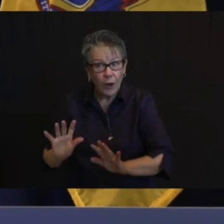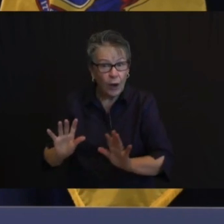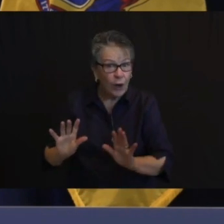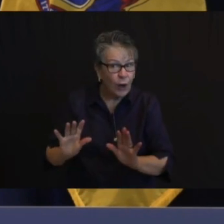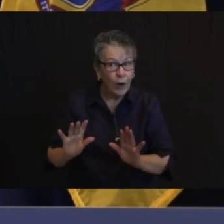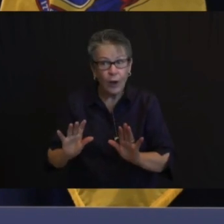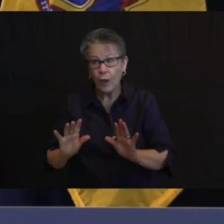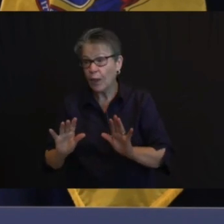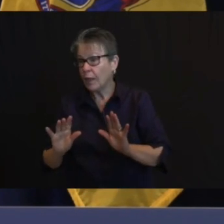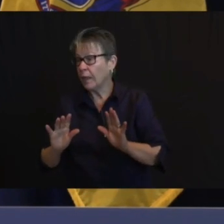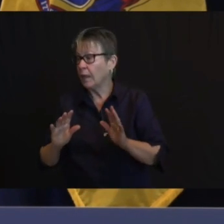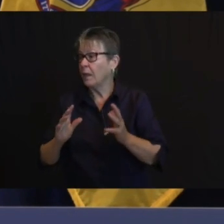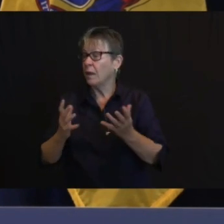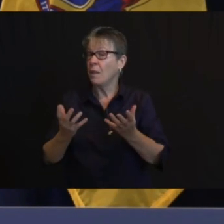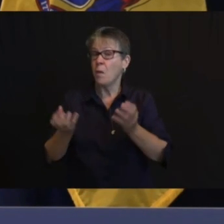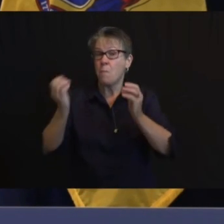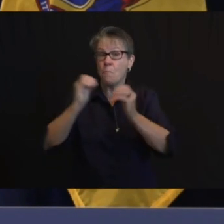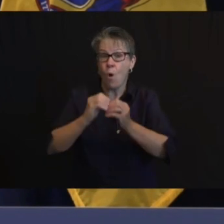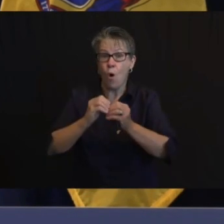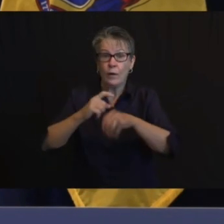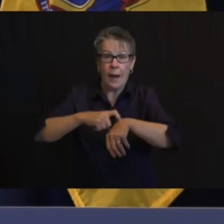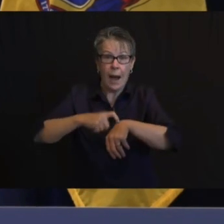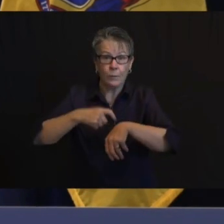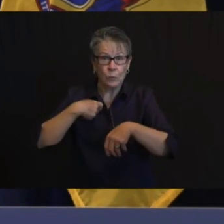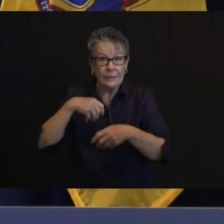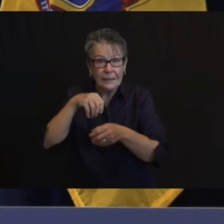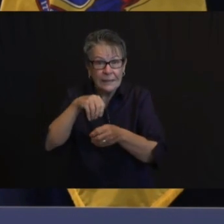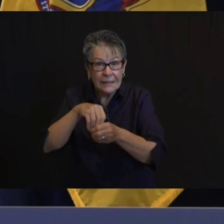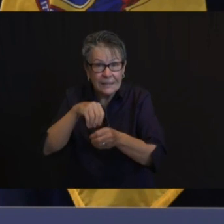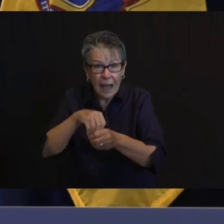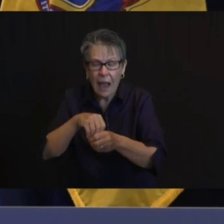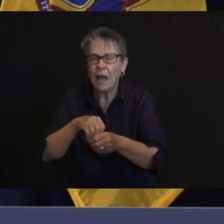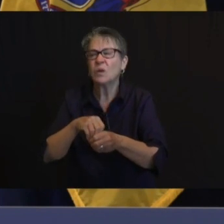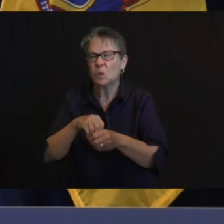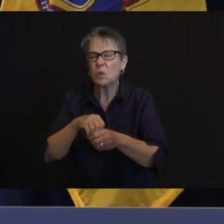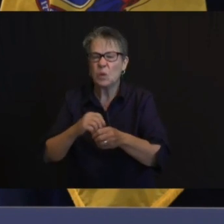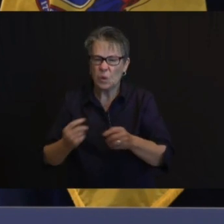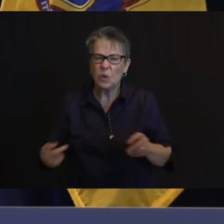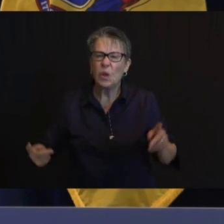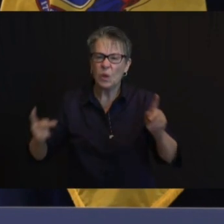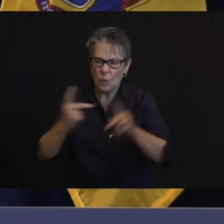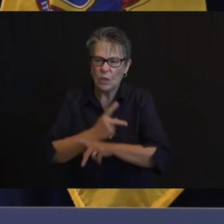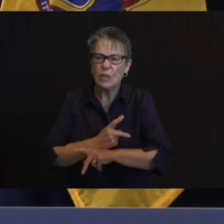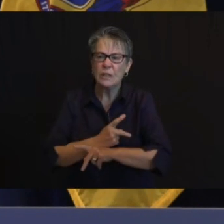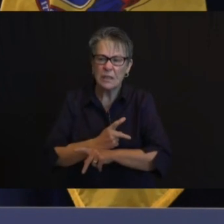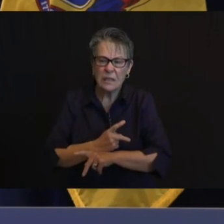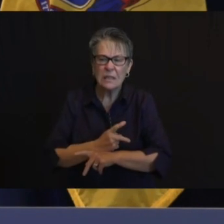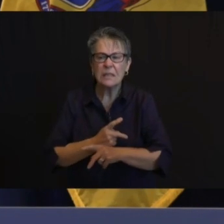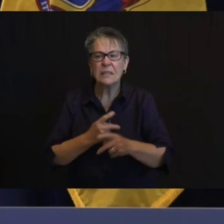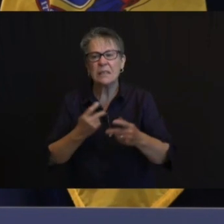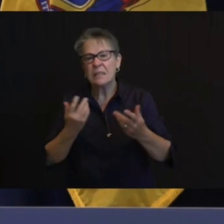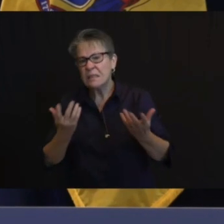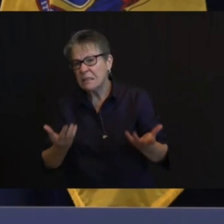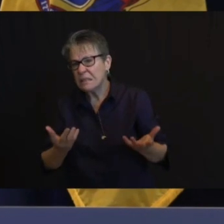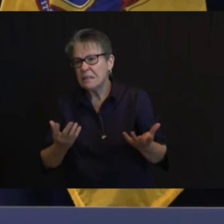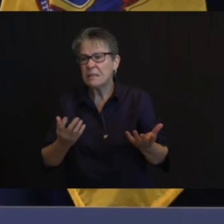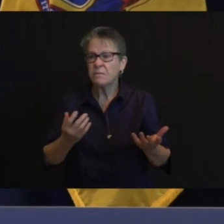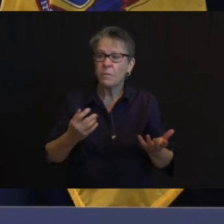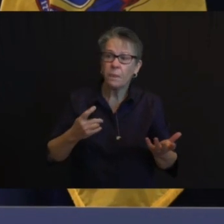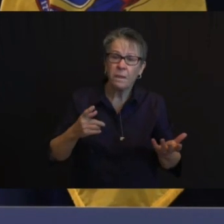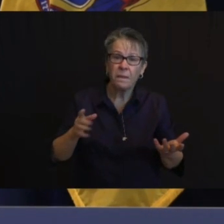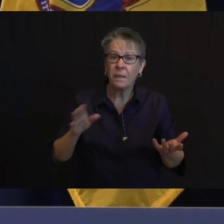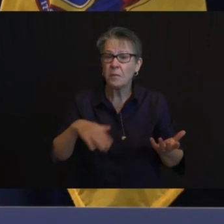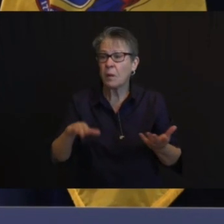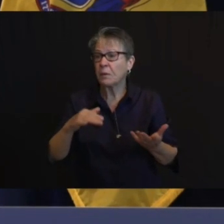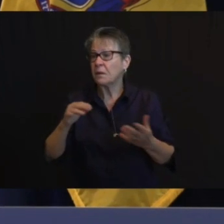is. So when you do the math of how many you think you're going to be getting a month, you look at 70%, you then look at when it might get a little bit warmer to